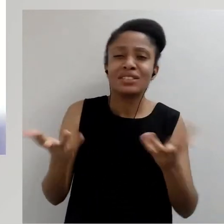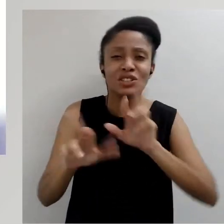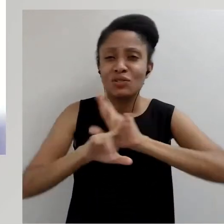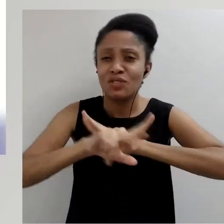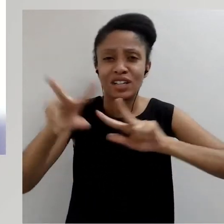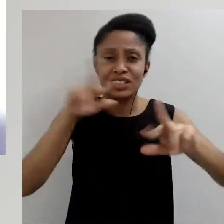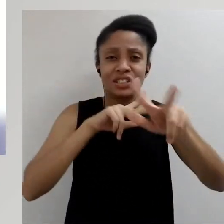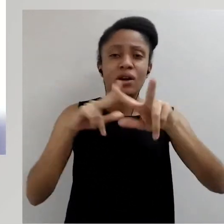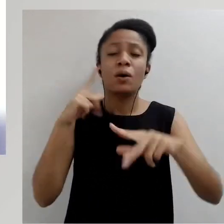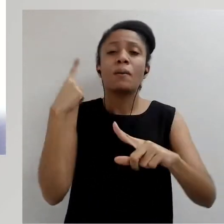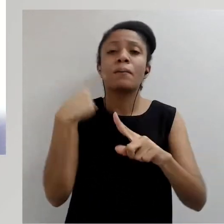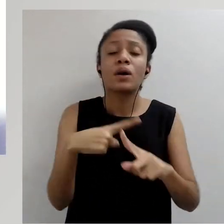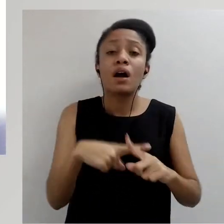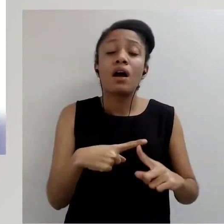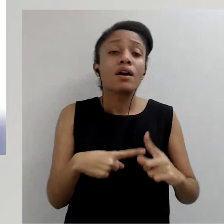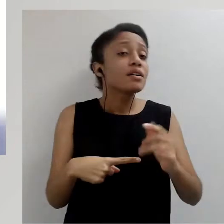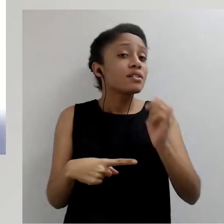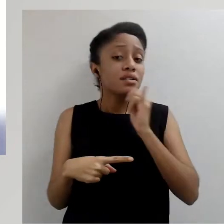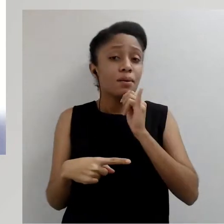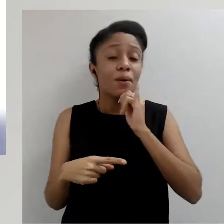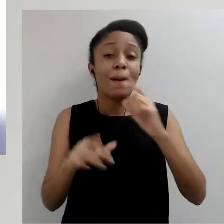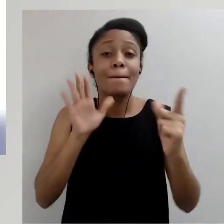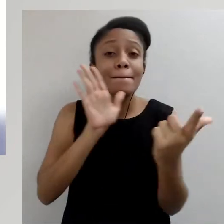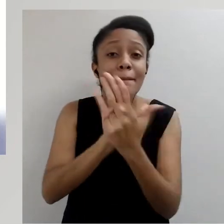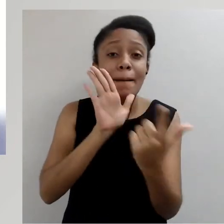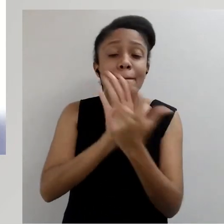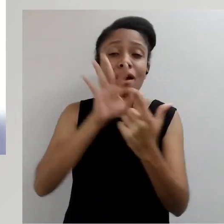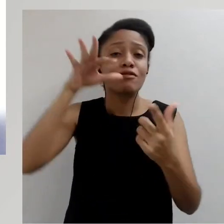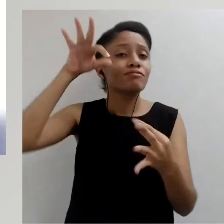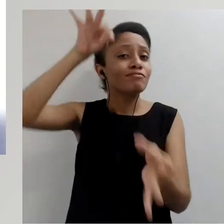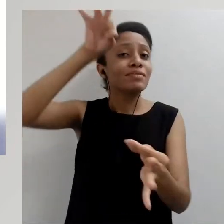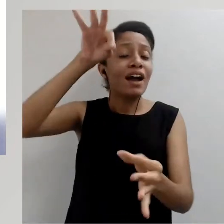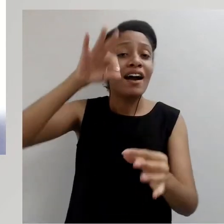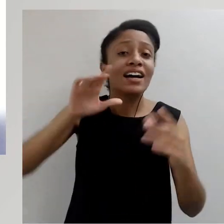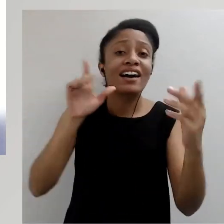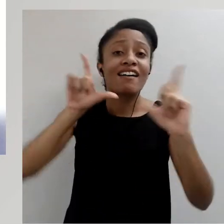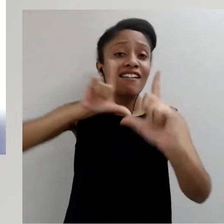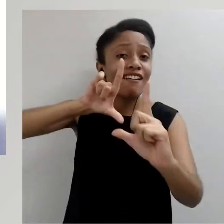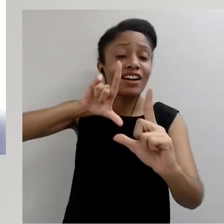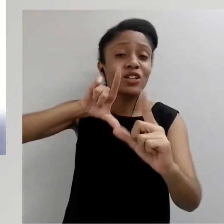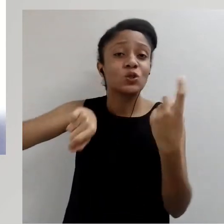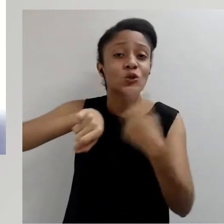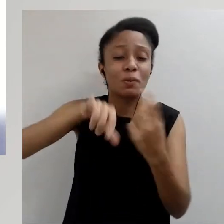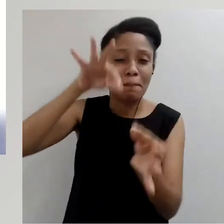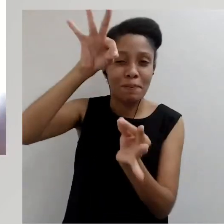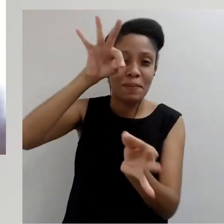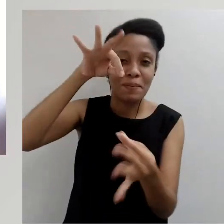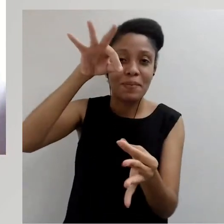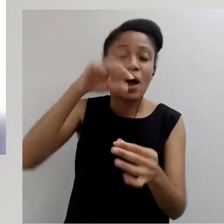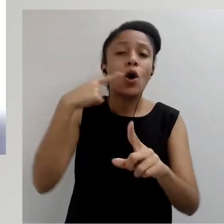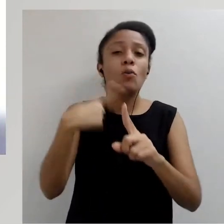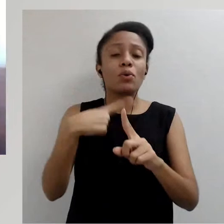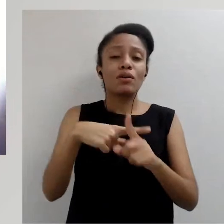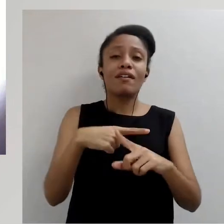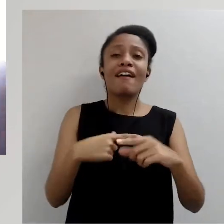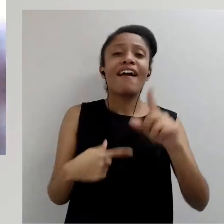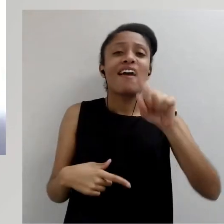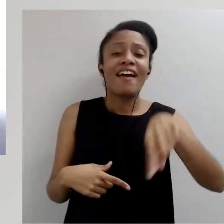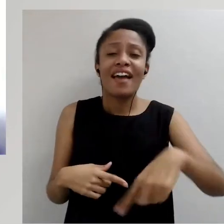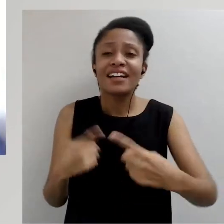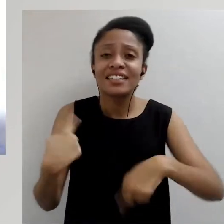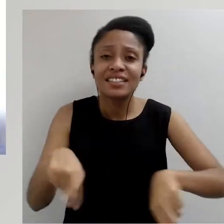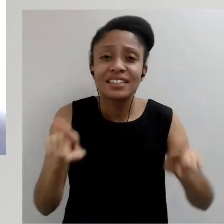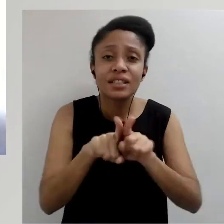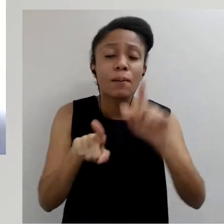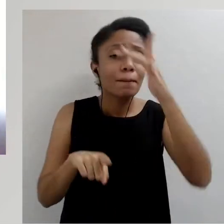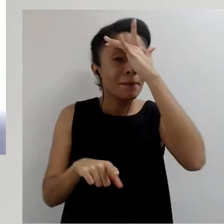store windows and so on and on. So I would say that paper is good, hard paper is